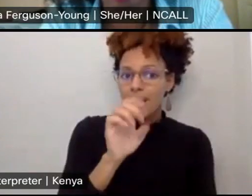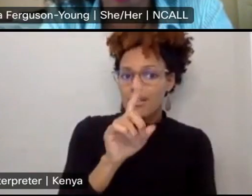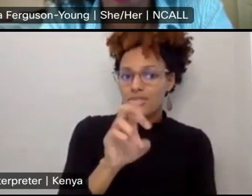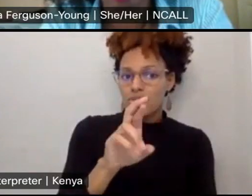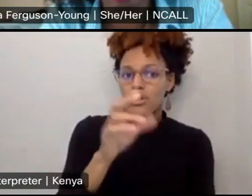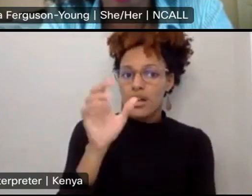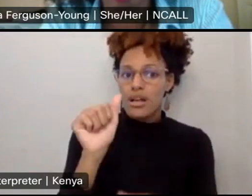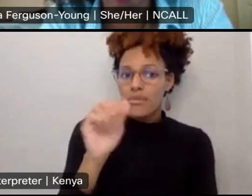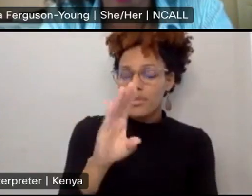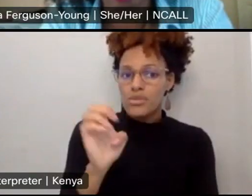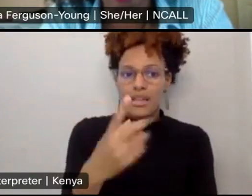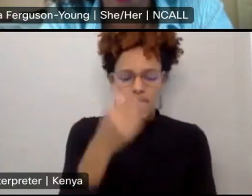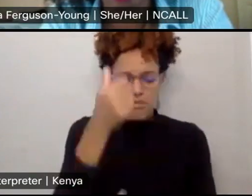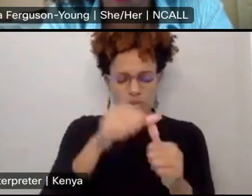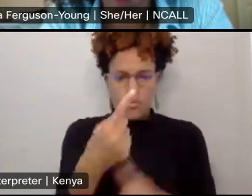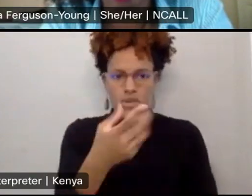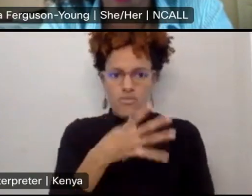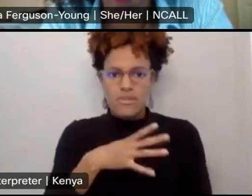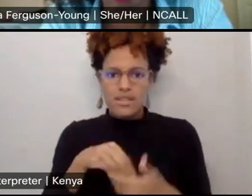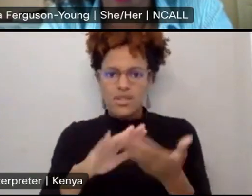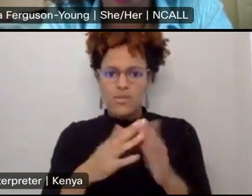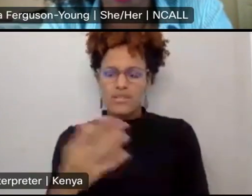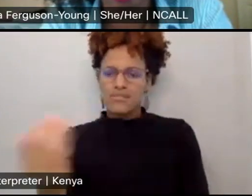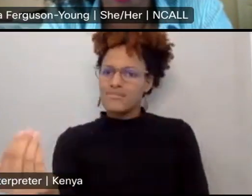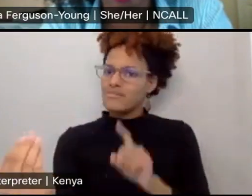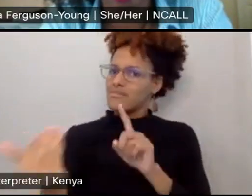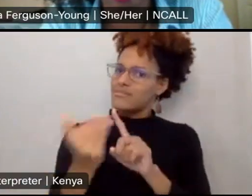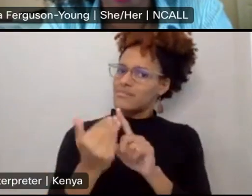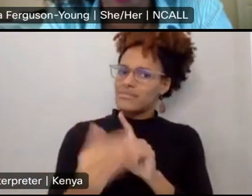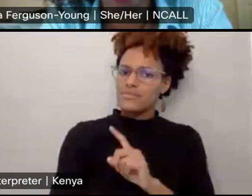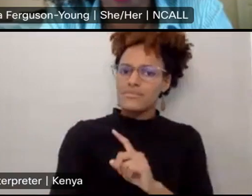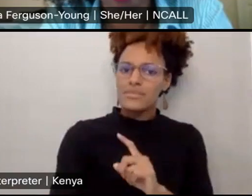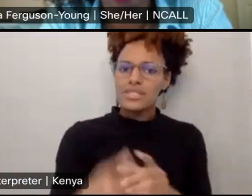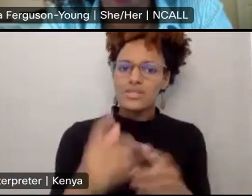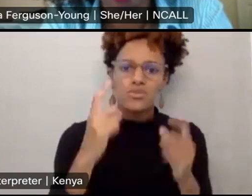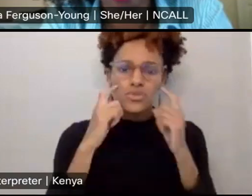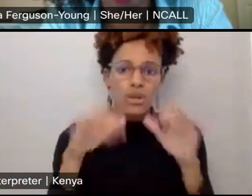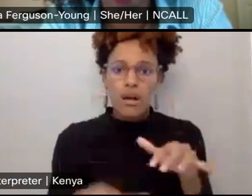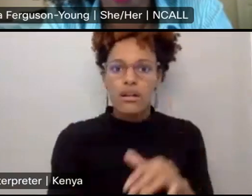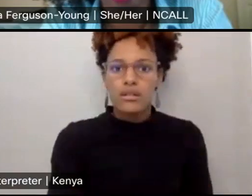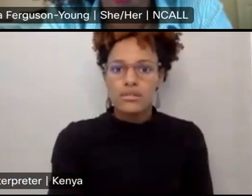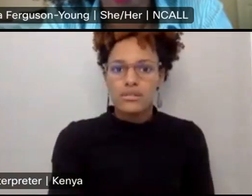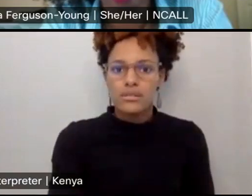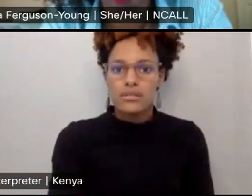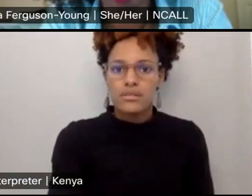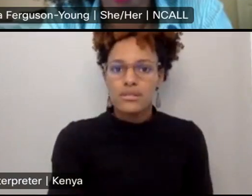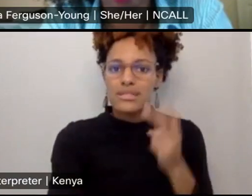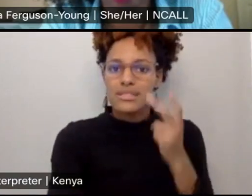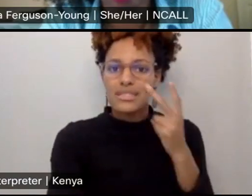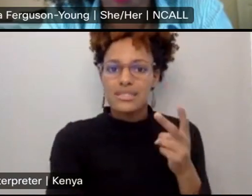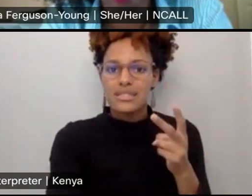of the women in our community was like just so shocked and appalled to see that